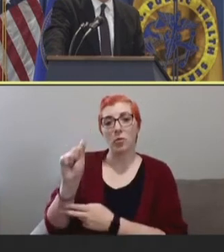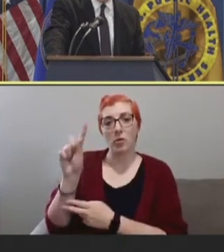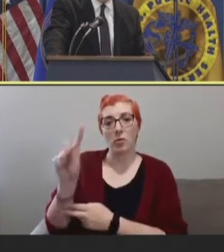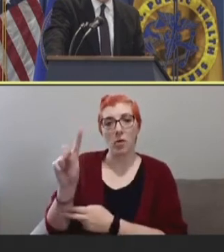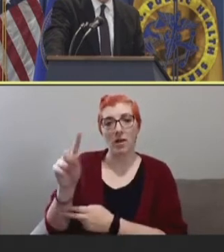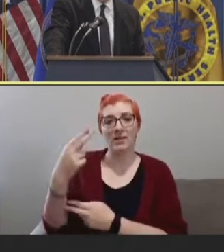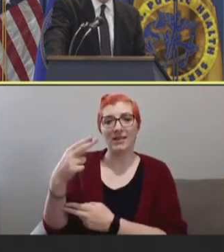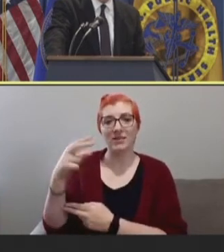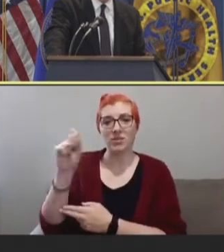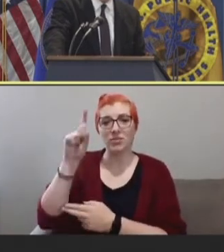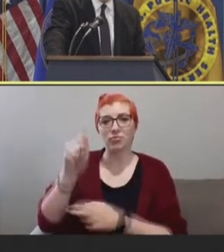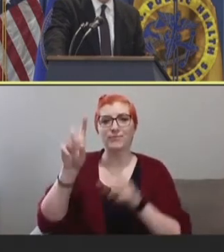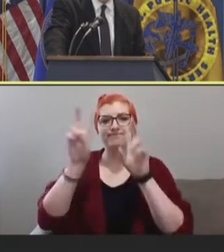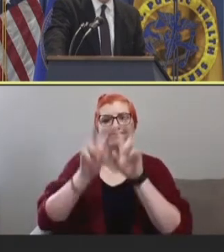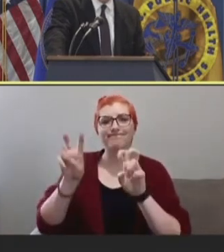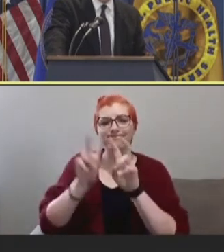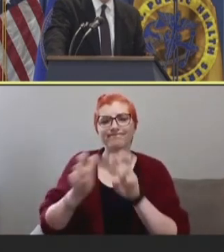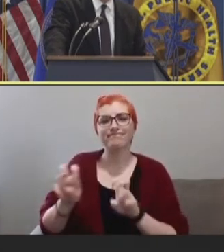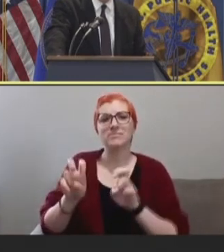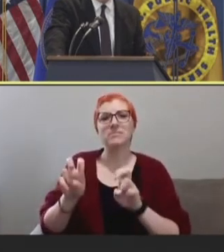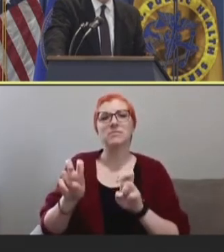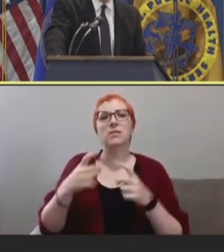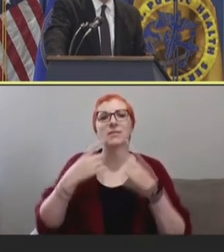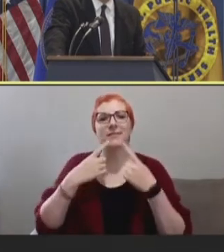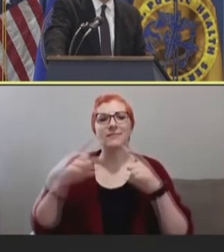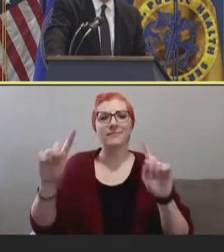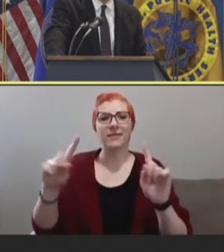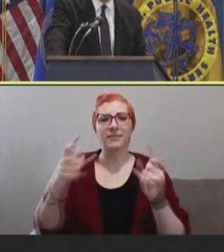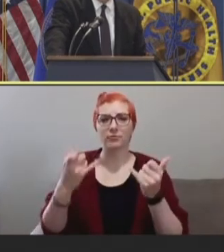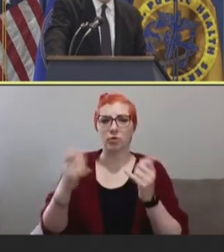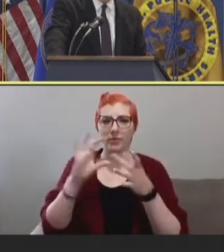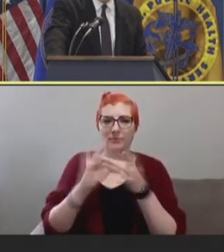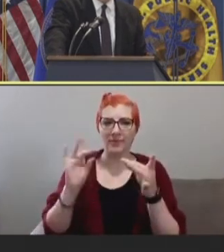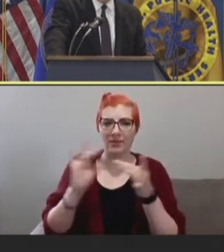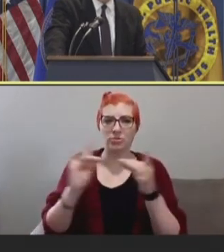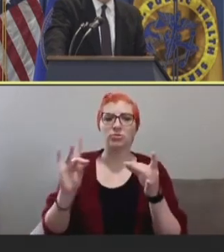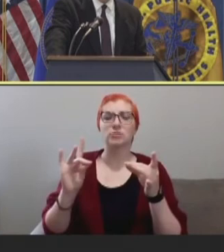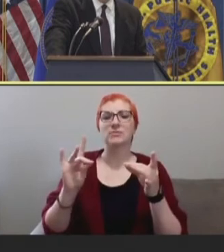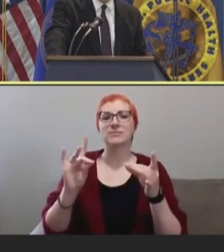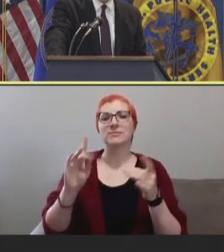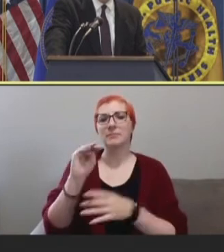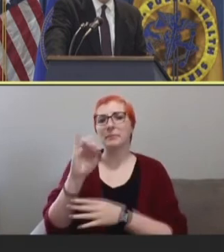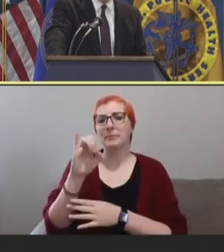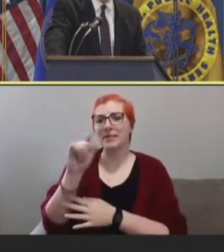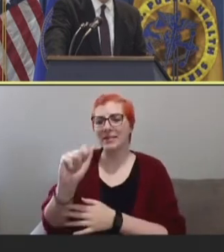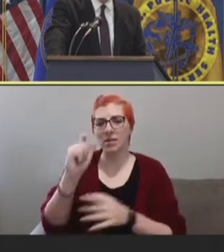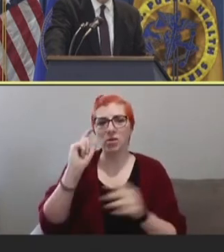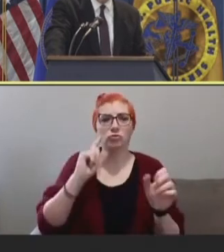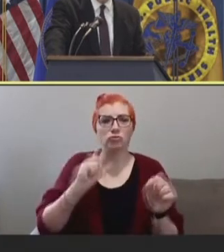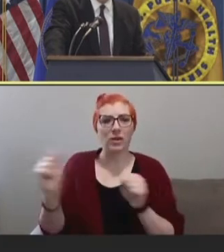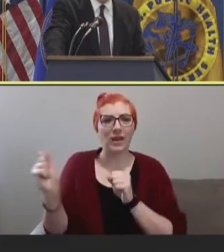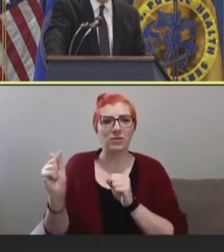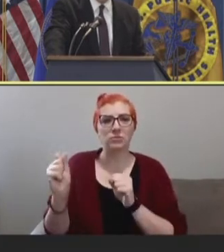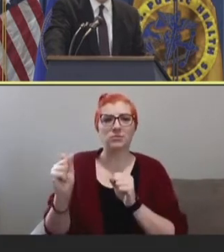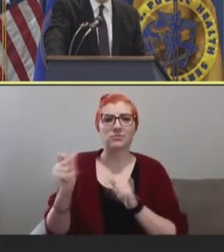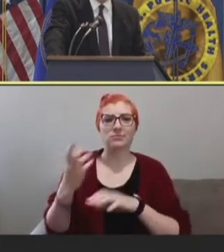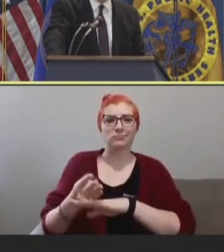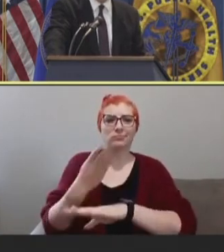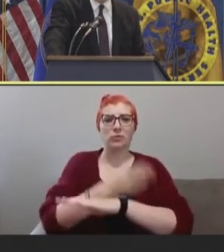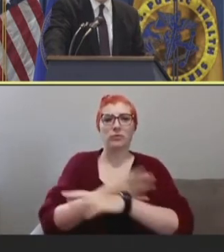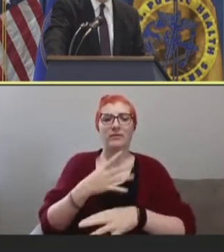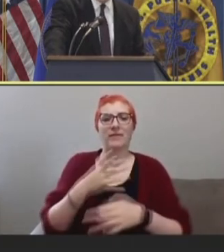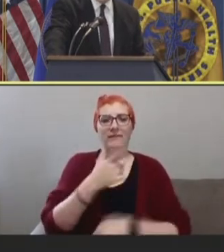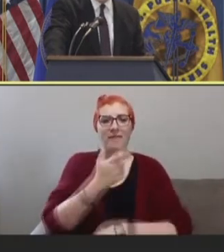should evaluate the effectiveness of current messaging and media strategies in improving vaccine confidence among healthcare